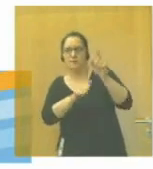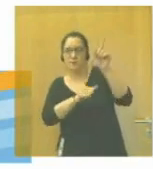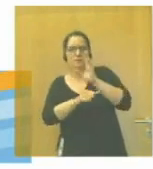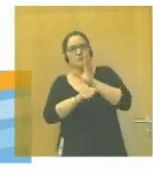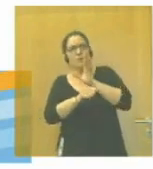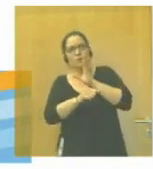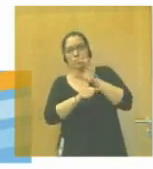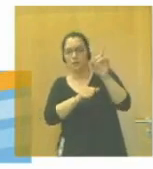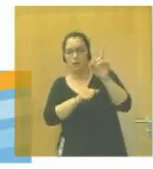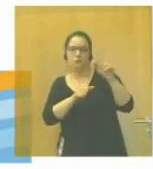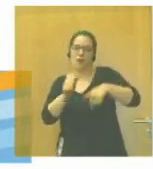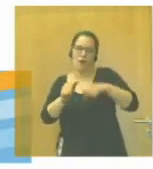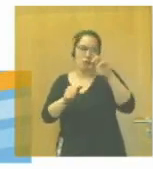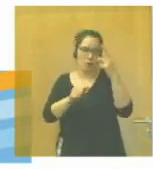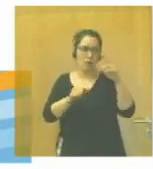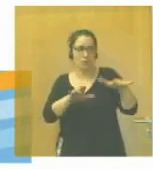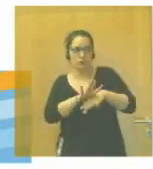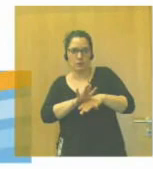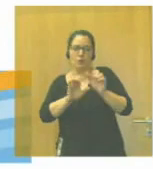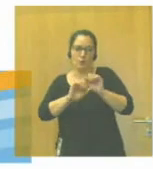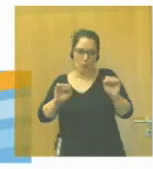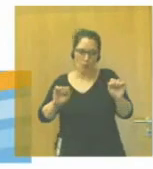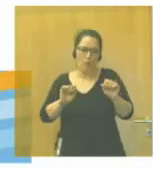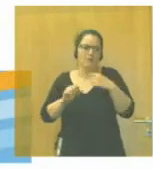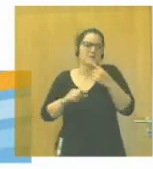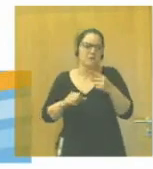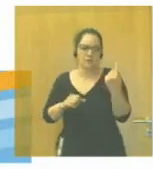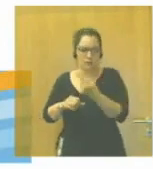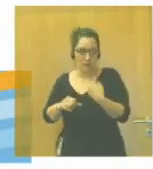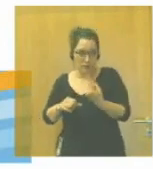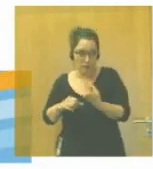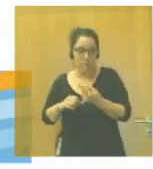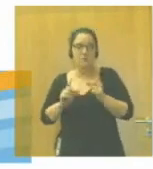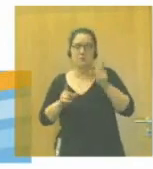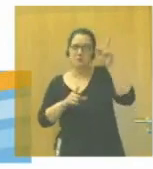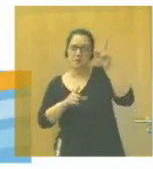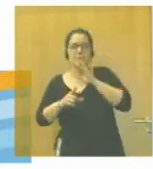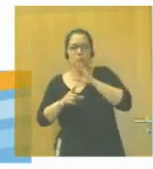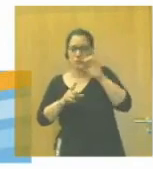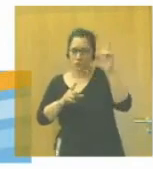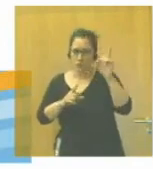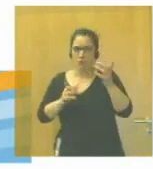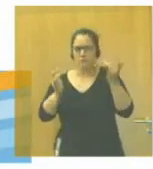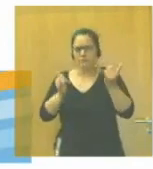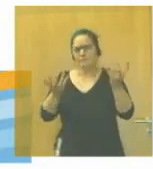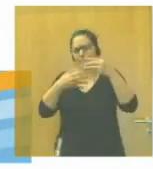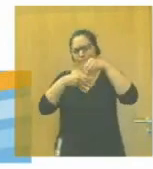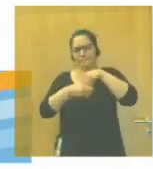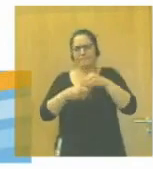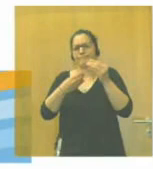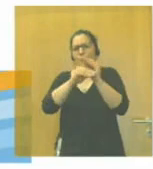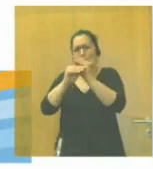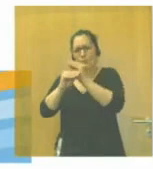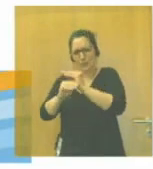today. I do know even in the United States, we have so many cultures. We have an entire indigenous population, American Indian, Alaska Natives. We